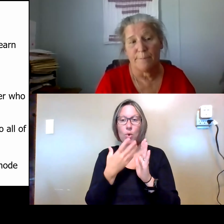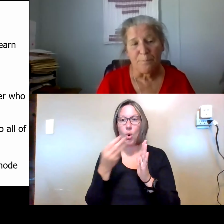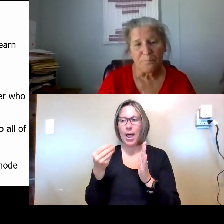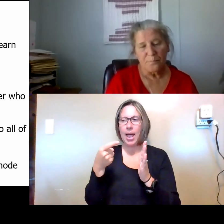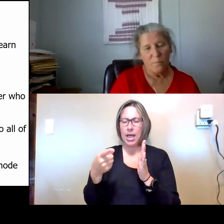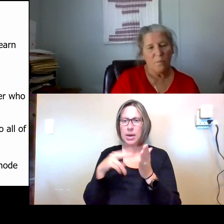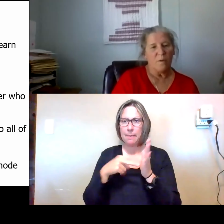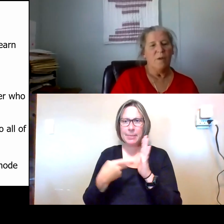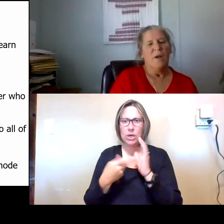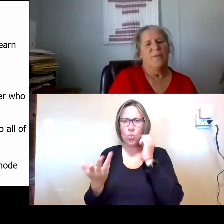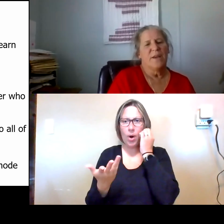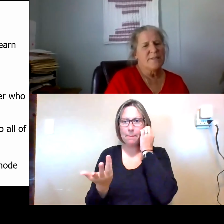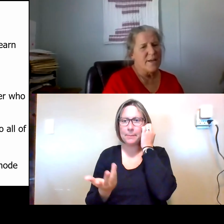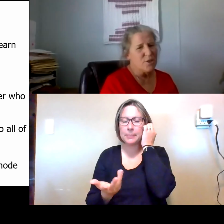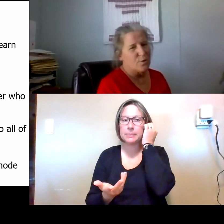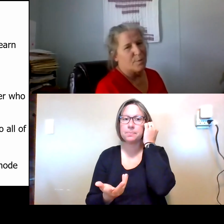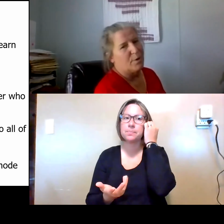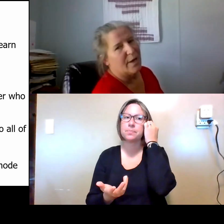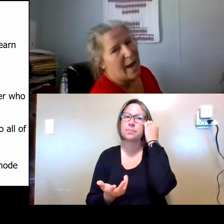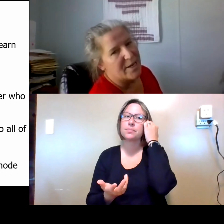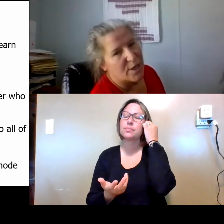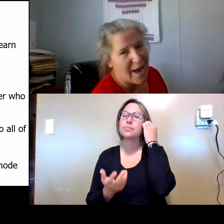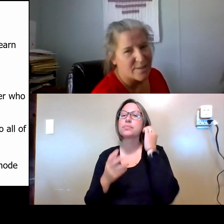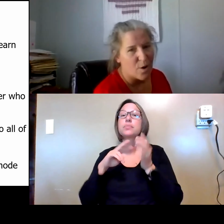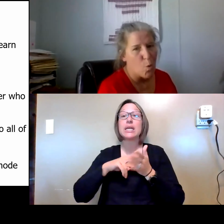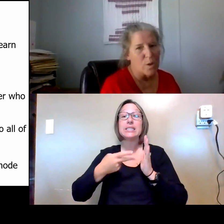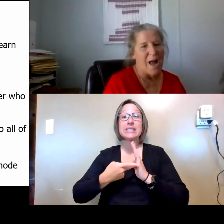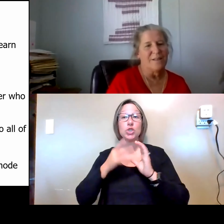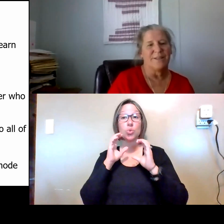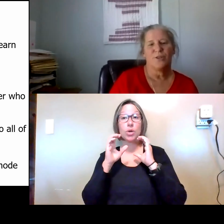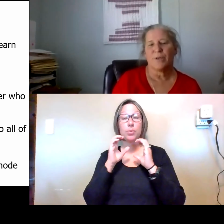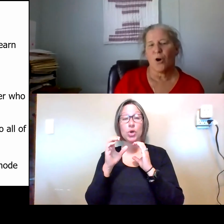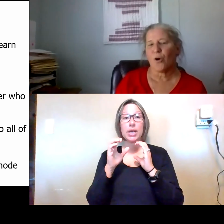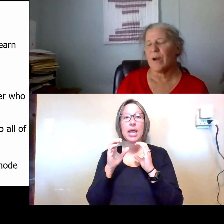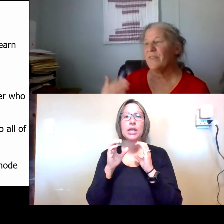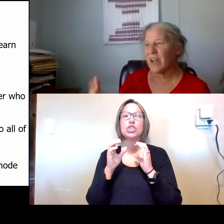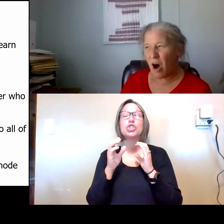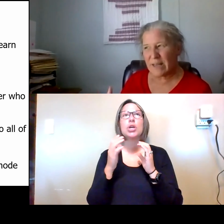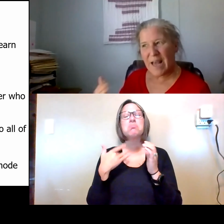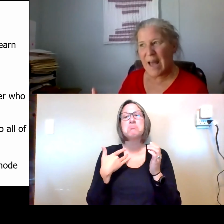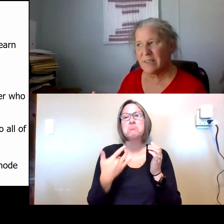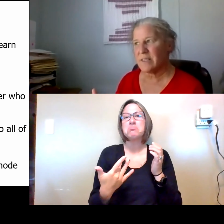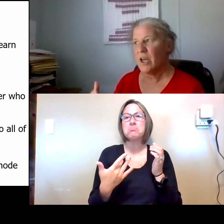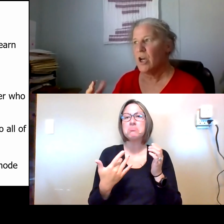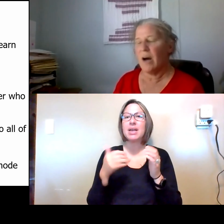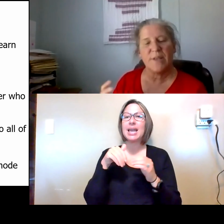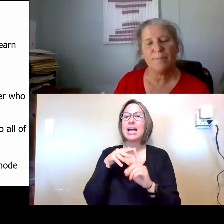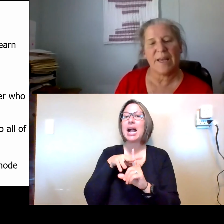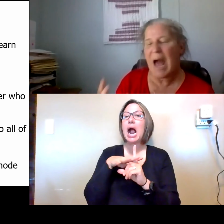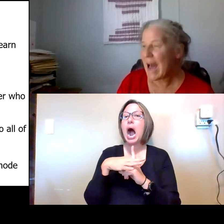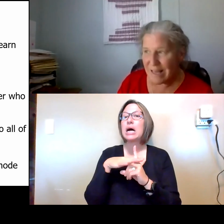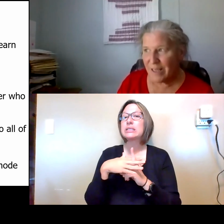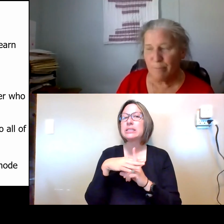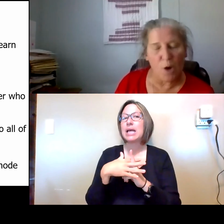something. And the intentional communication acts are more likely to occur in the context of